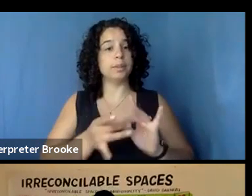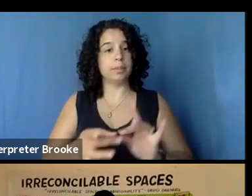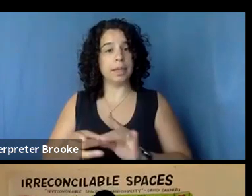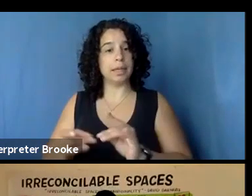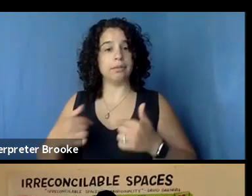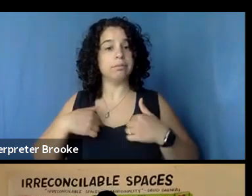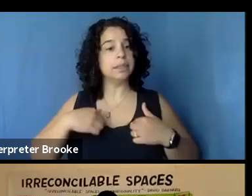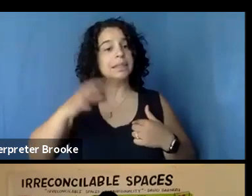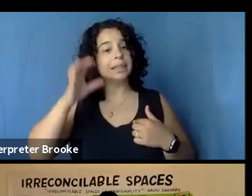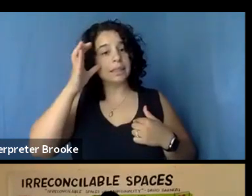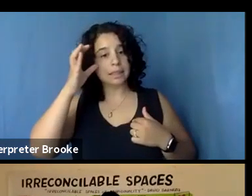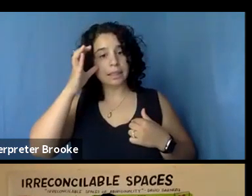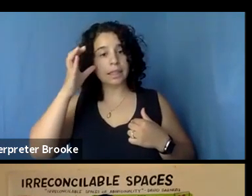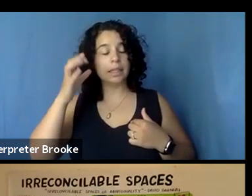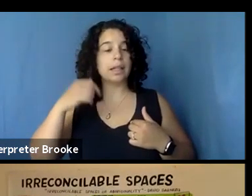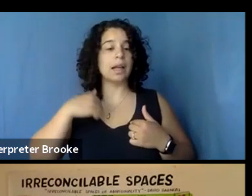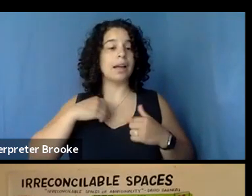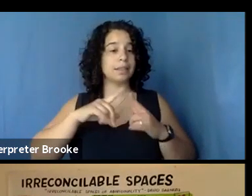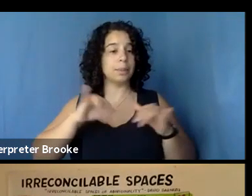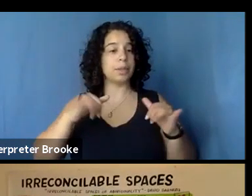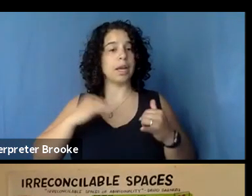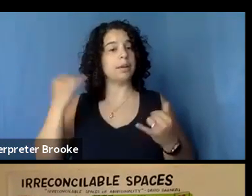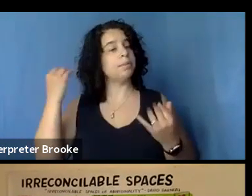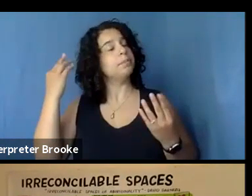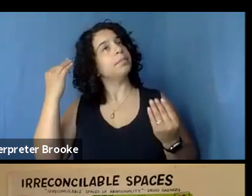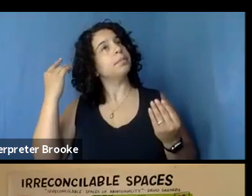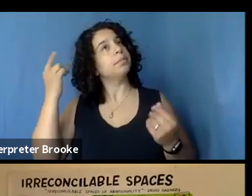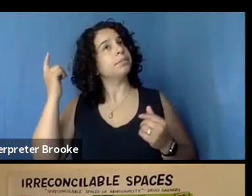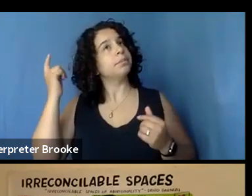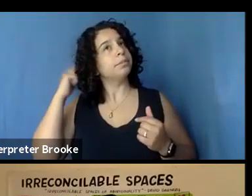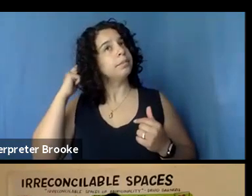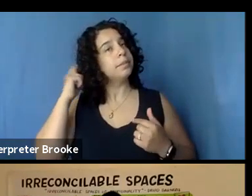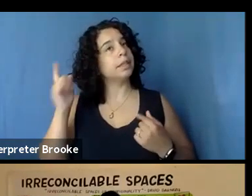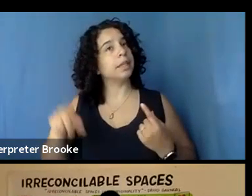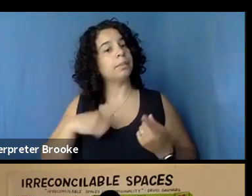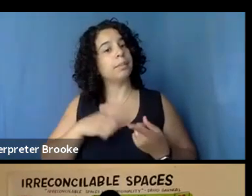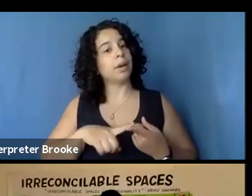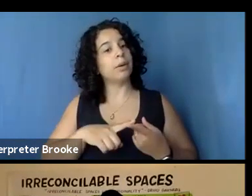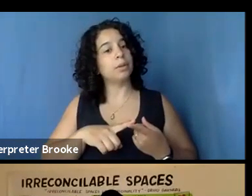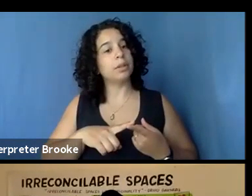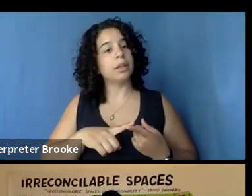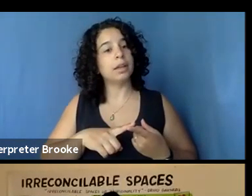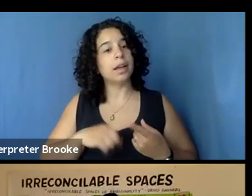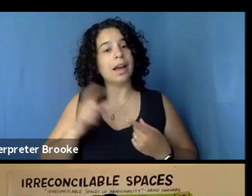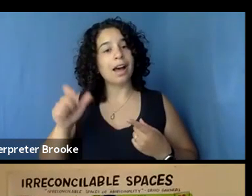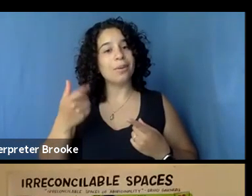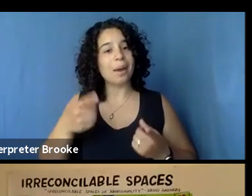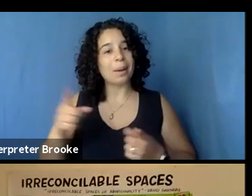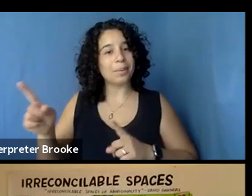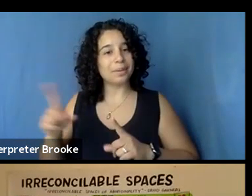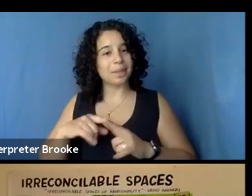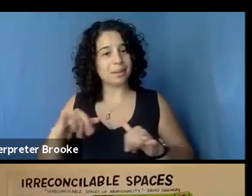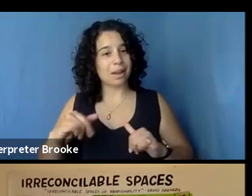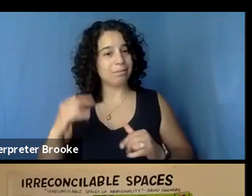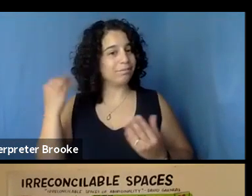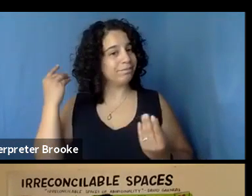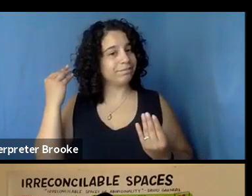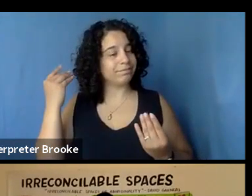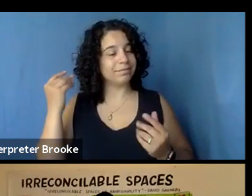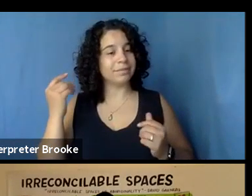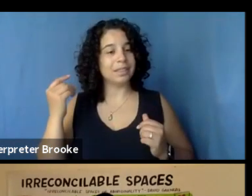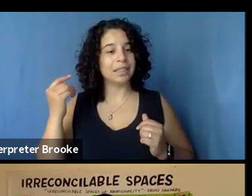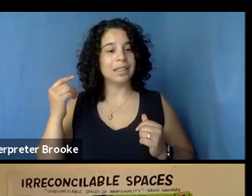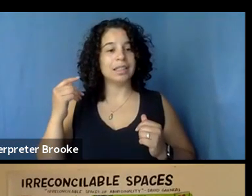listening, I was also in the back of my mind, there was the Earth Diver story running through my mind. So this